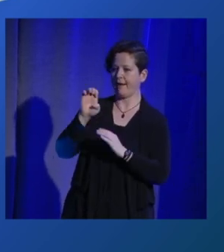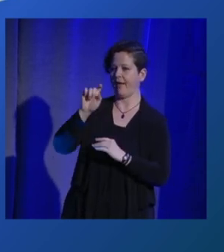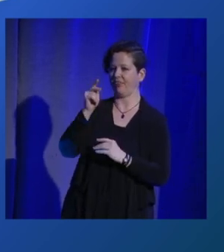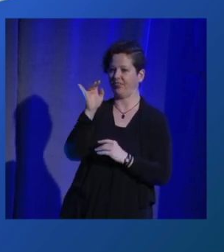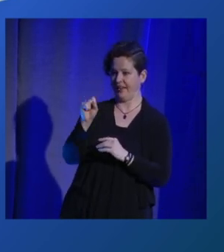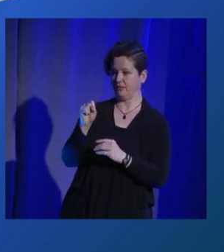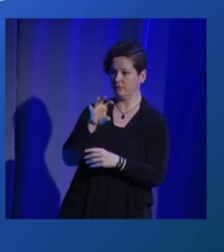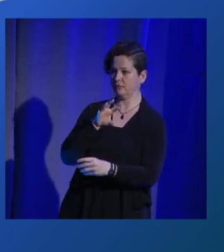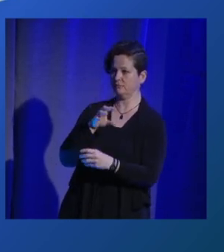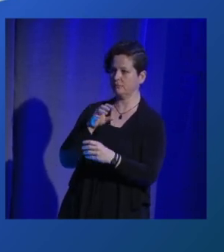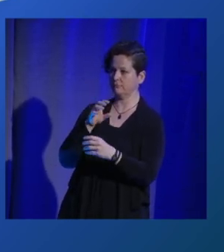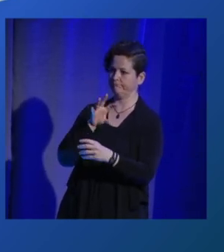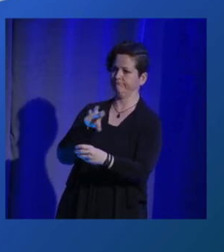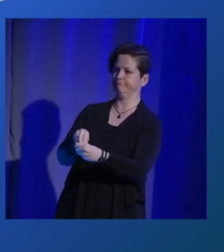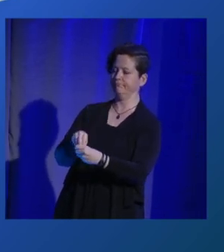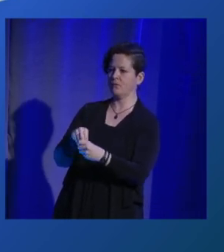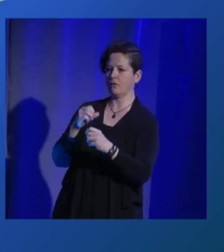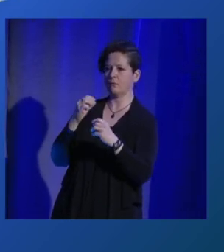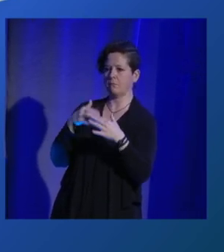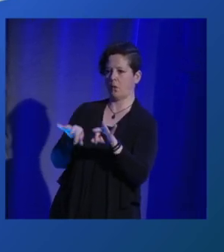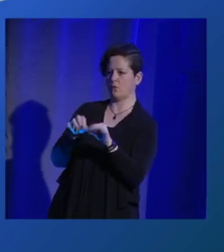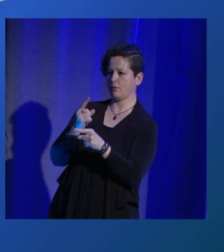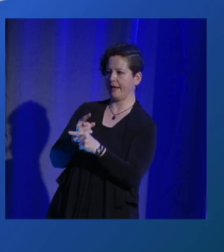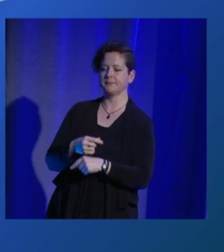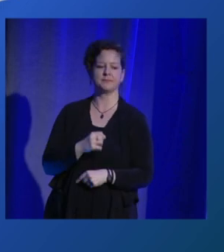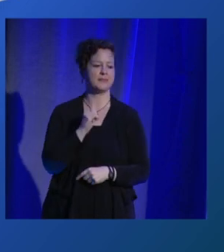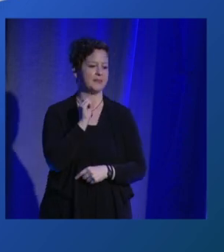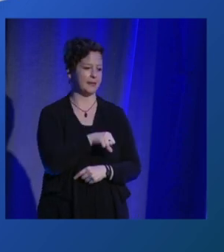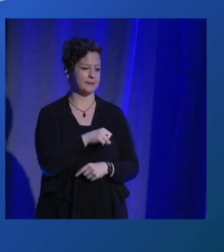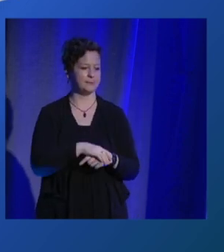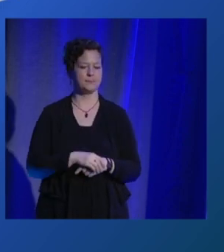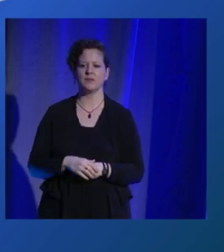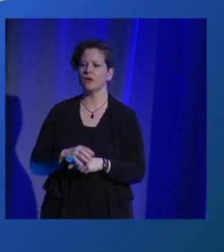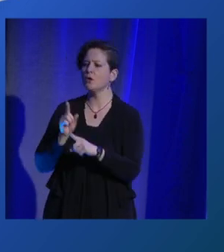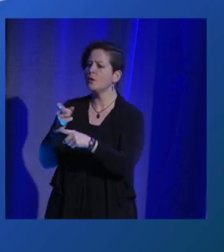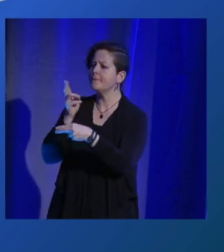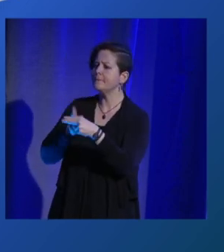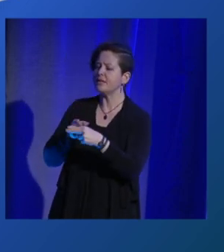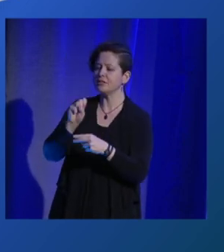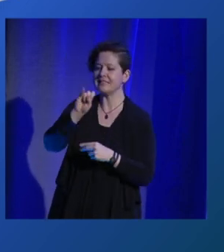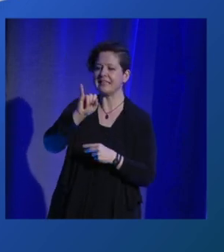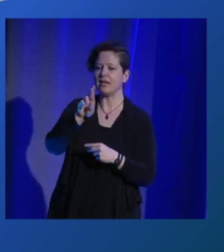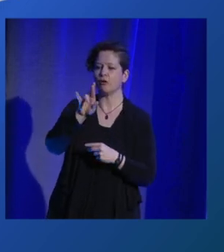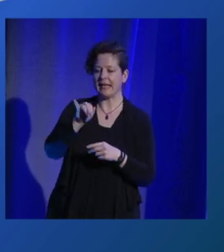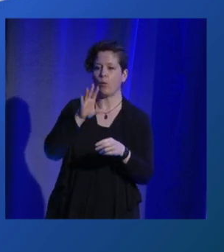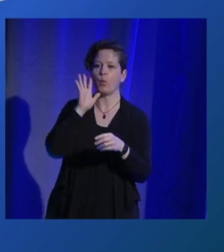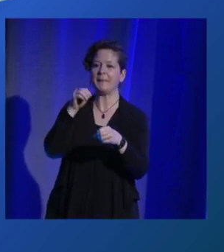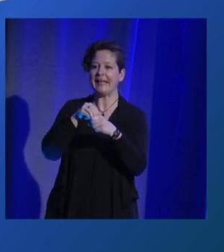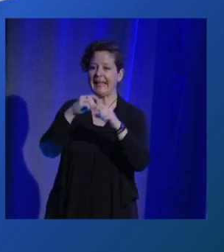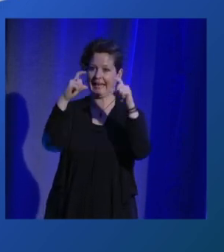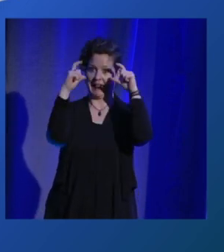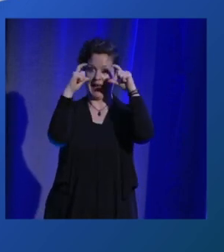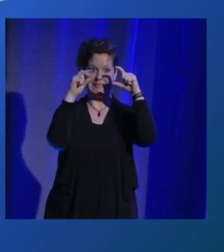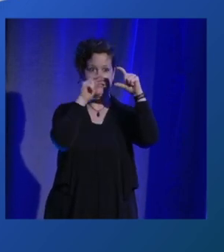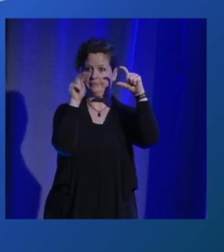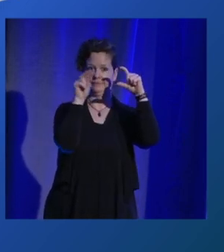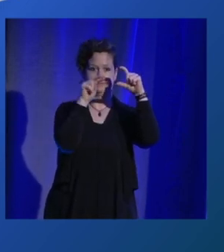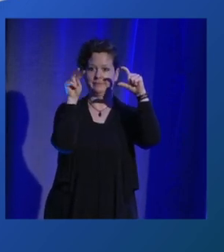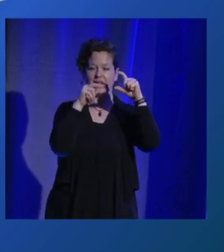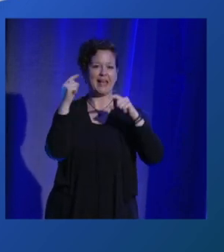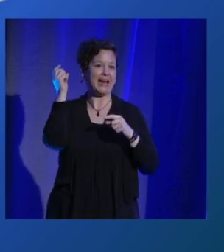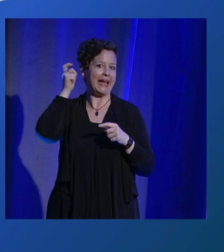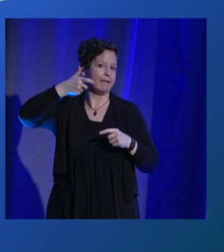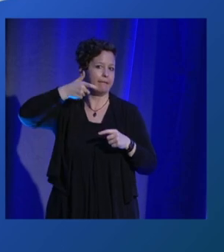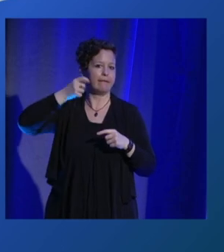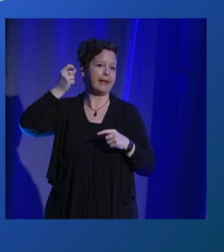question here it was mentioned that Siri will be in our glasses and ear buds essentially directing Our Lives